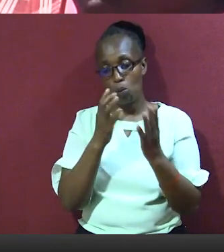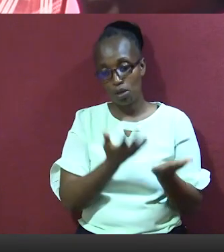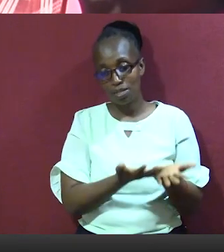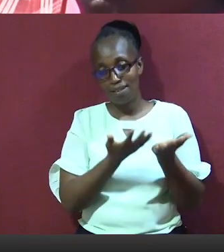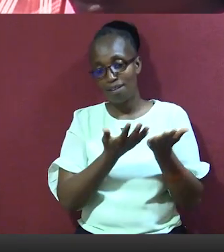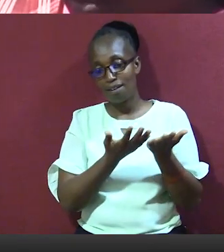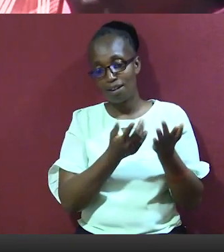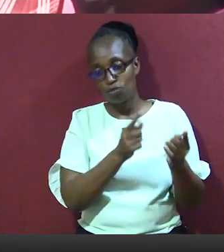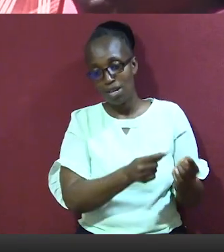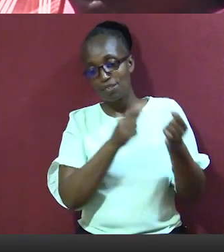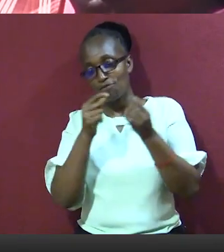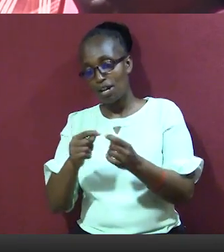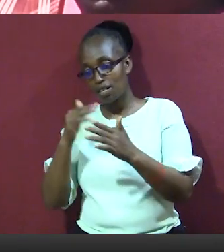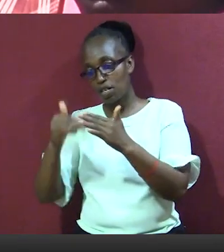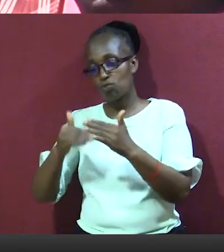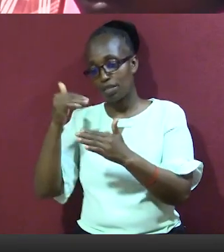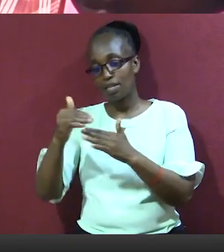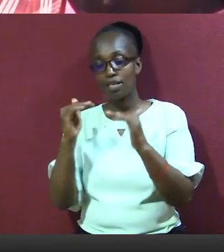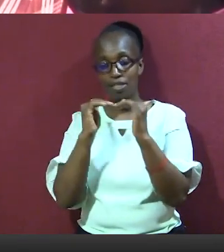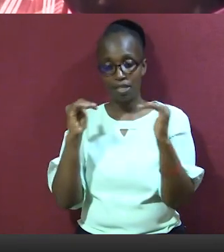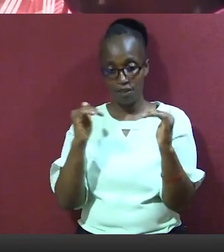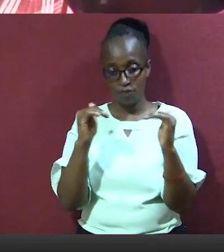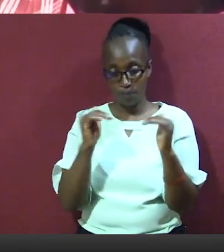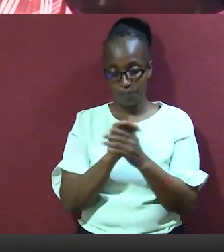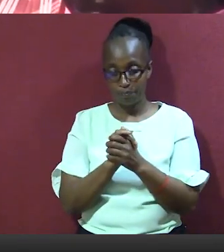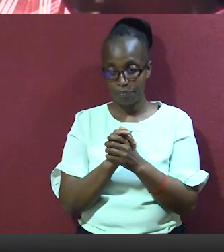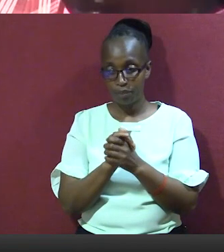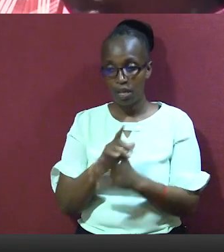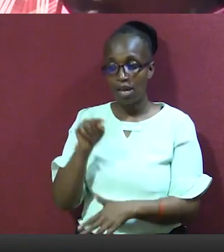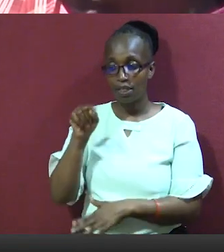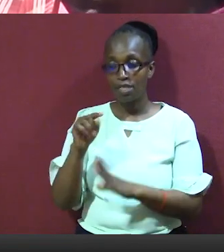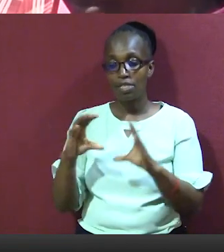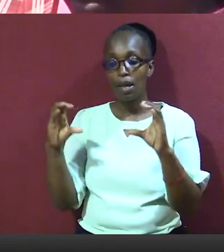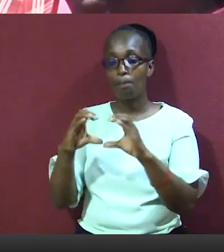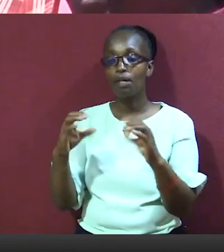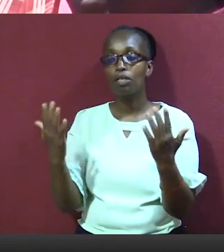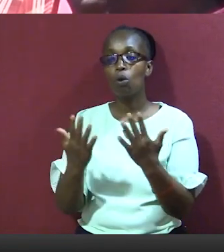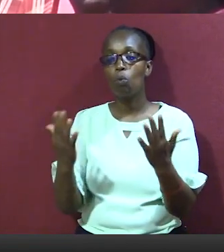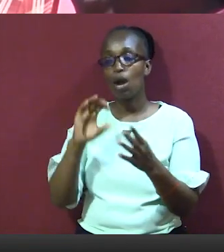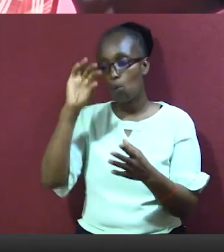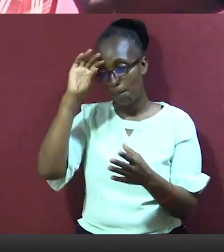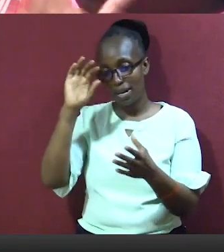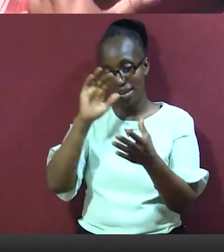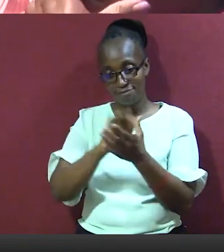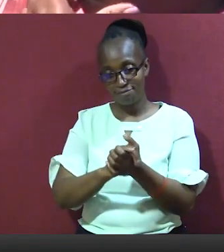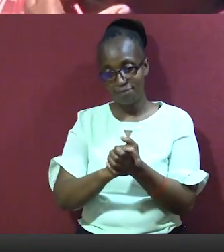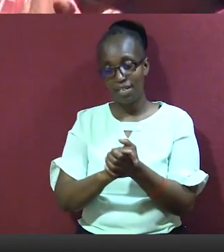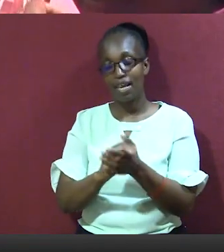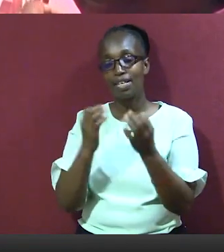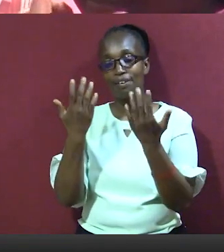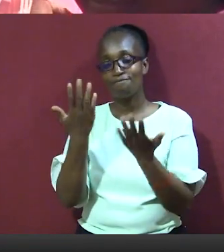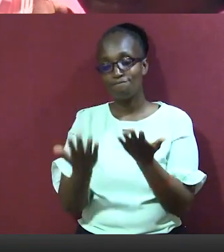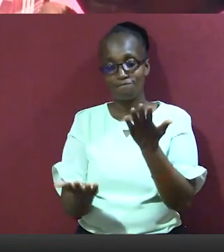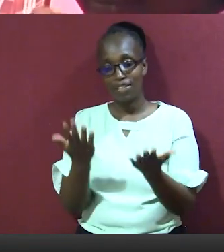next level. So precisely what we are trying to say, that this is a party that we believe in democracy, fair